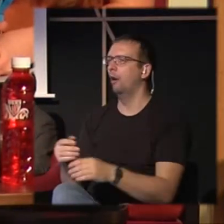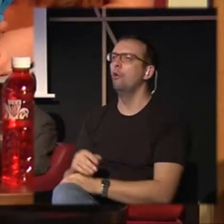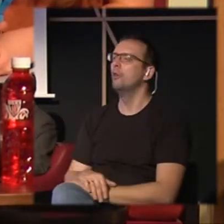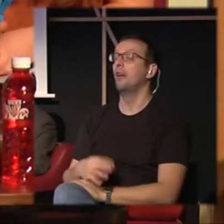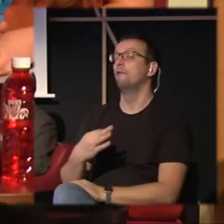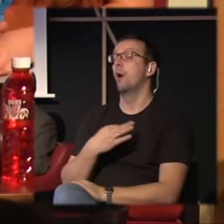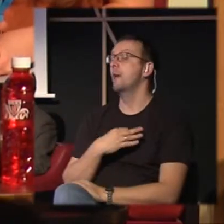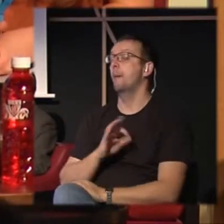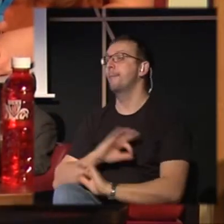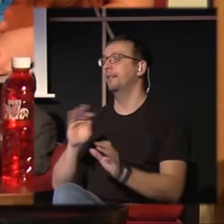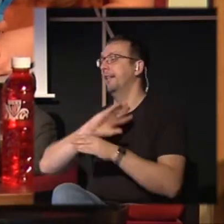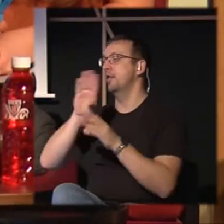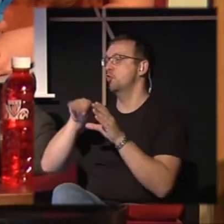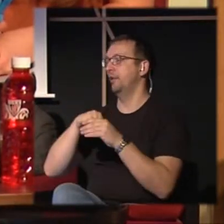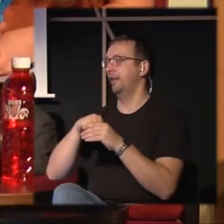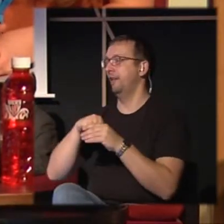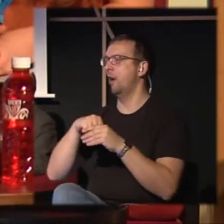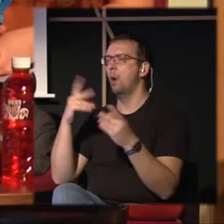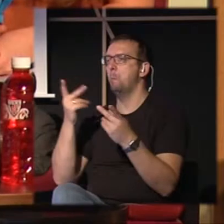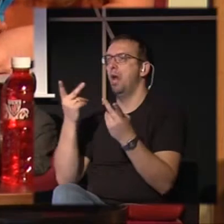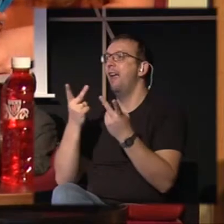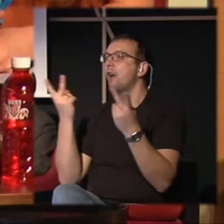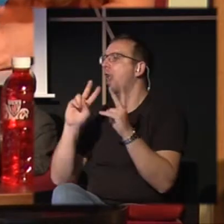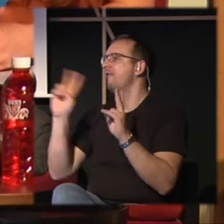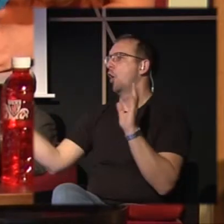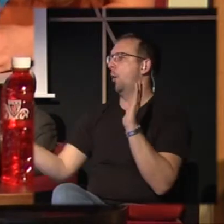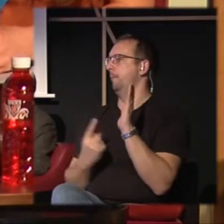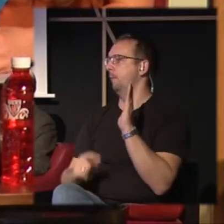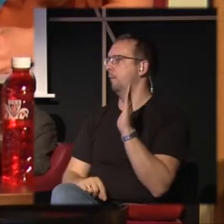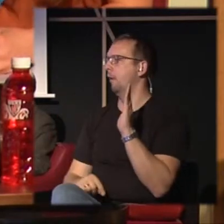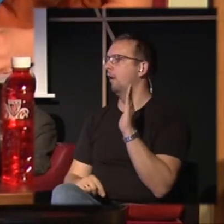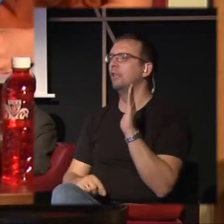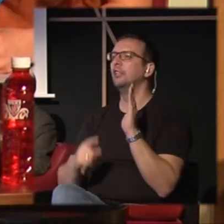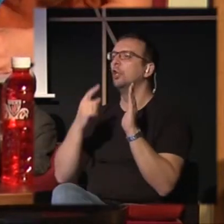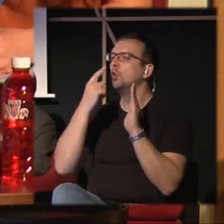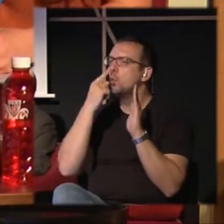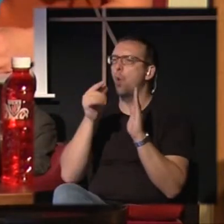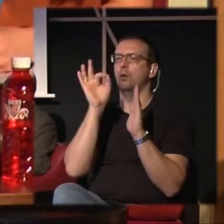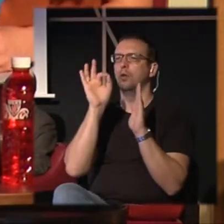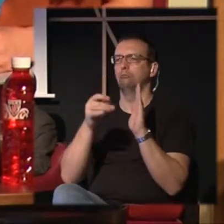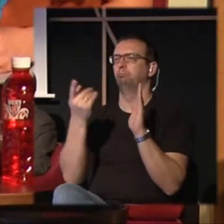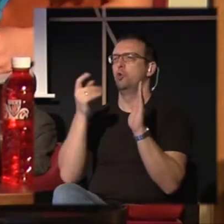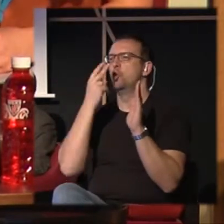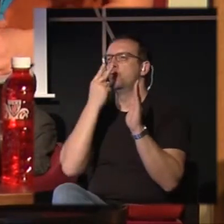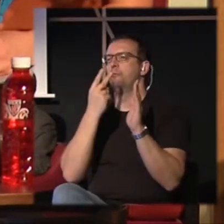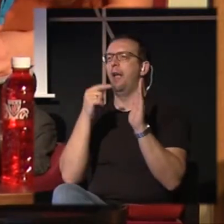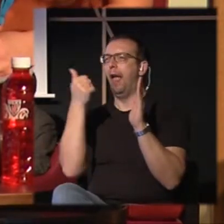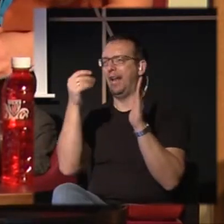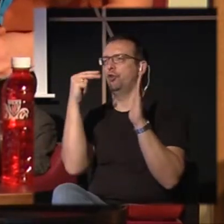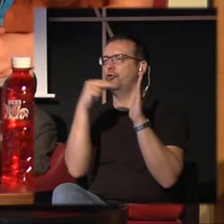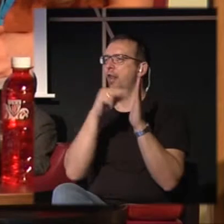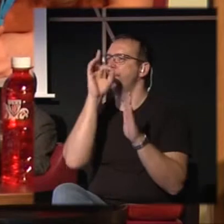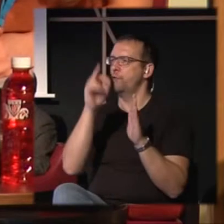the UK, disabled person is the preferred terminology rather than persons with disabilities, so forgive me for using that by